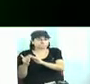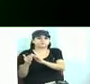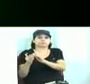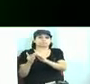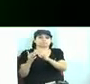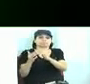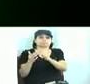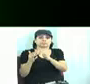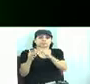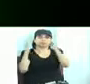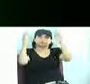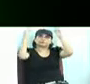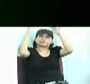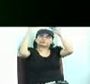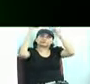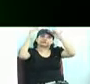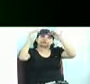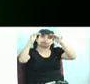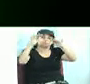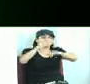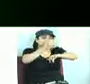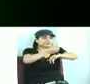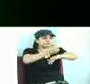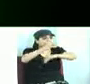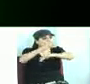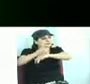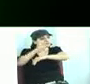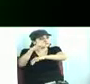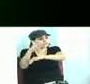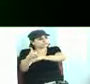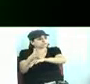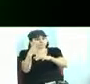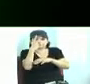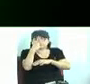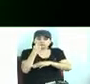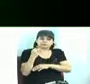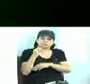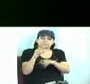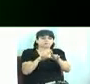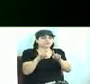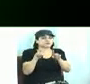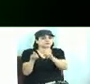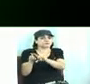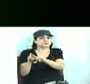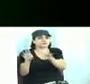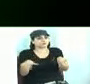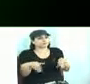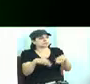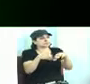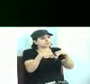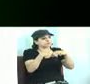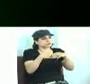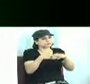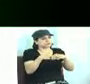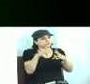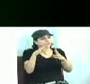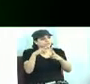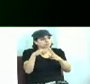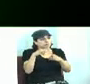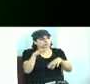coming down out of heaven from God, beautiful as a bride and groom on their wedding